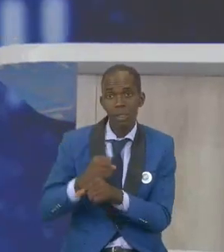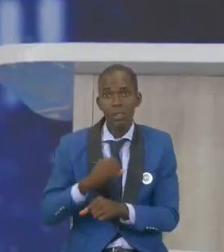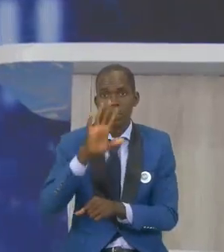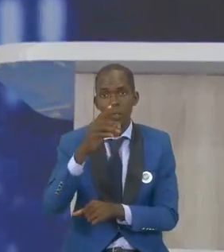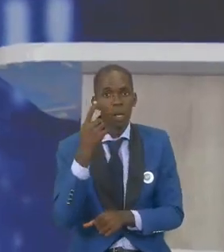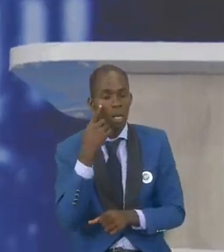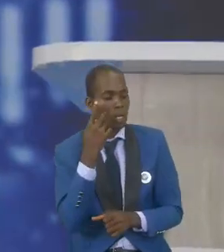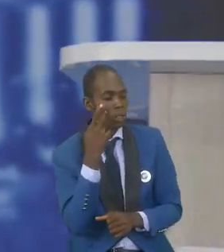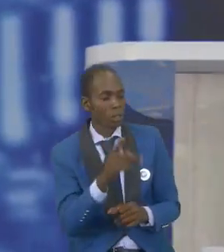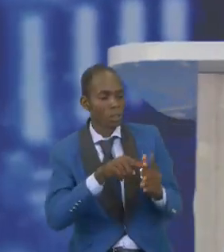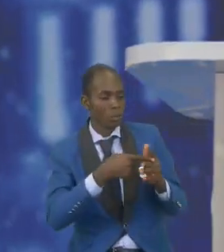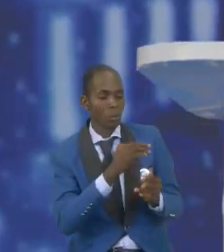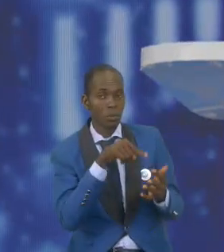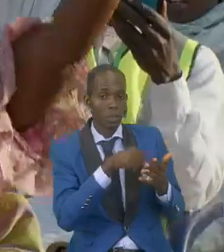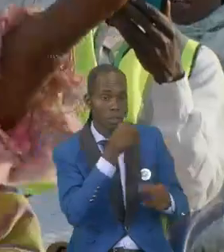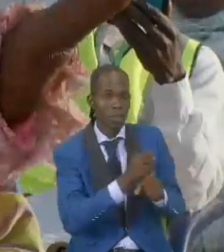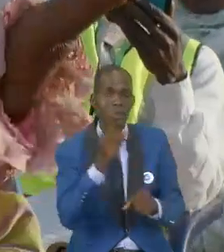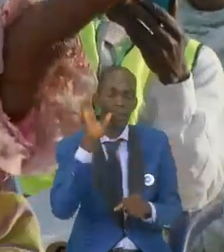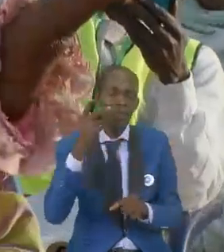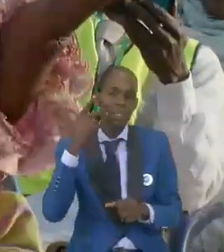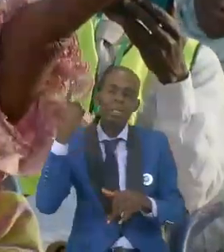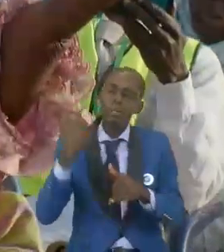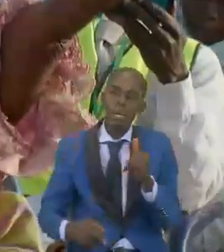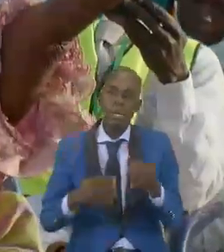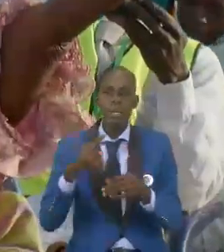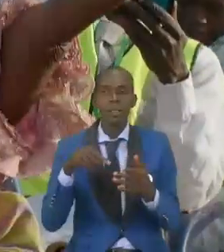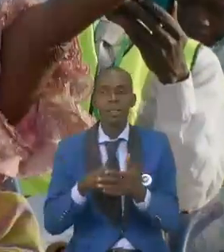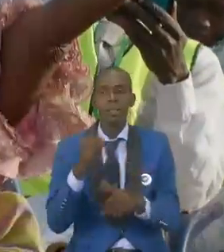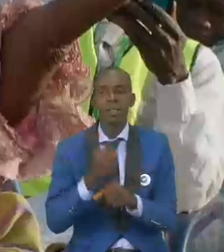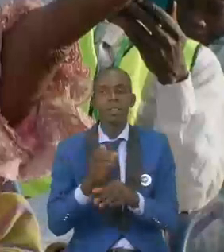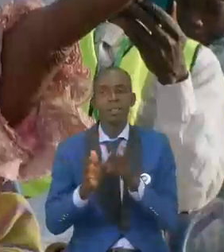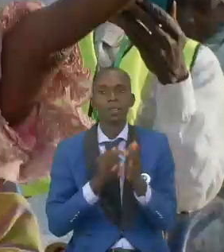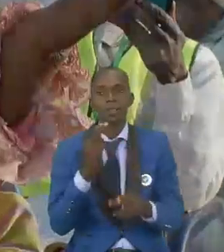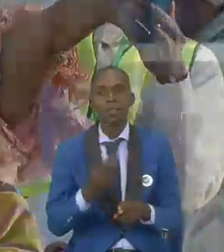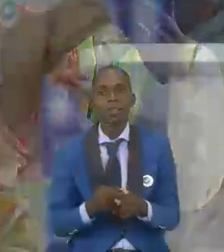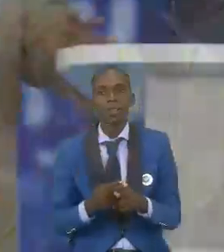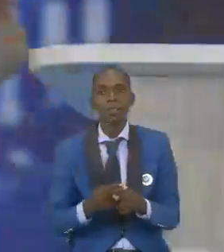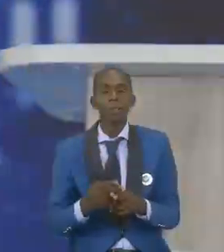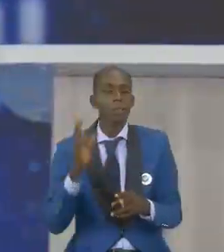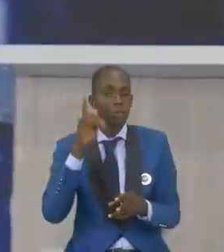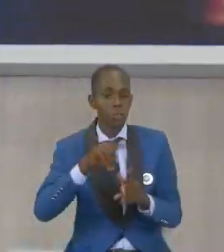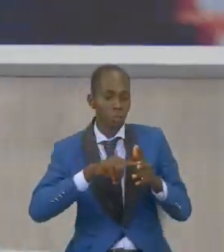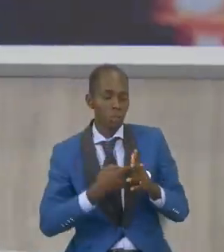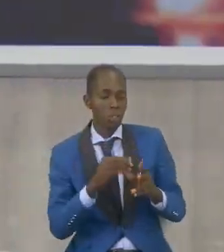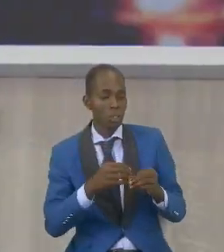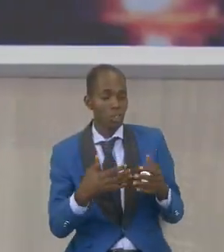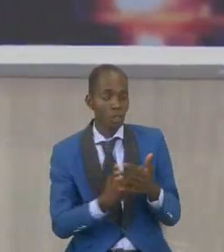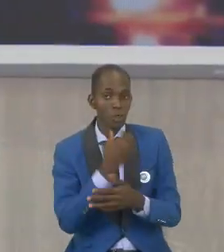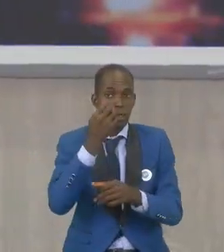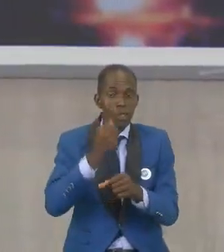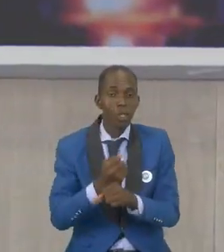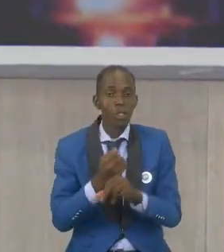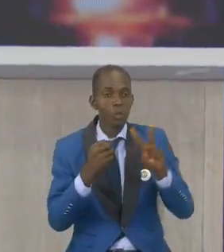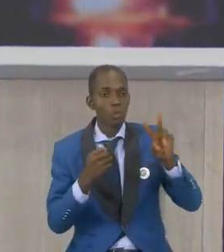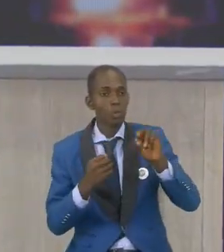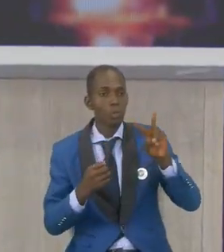beginning of the year, you see the end of the year. And then you will begin in the new year with new strength and